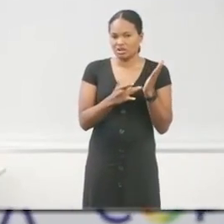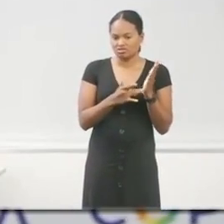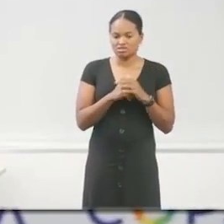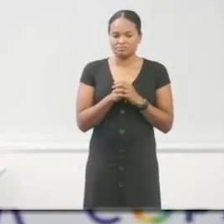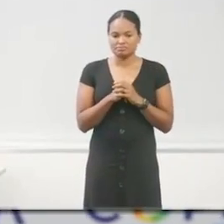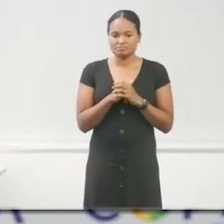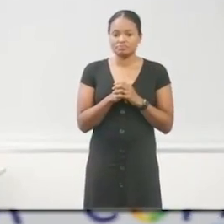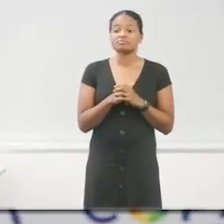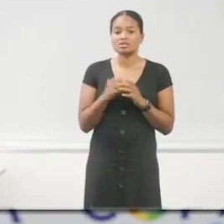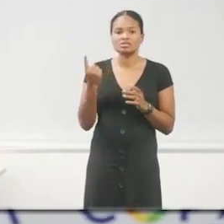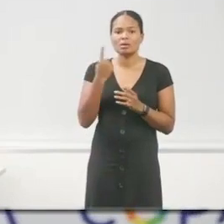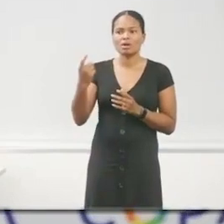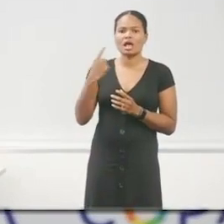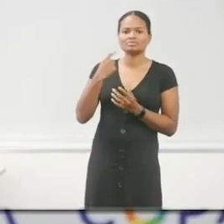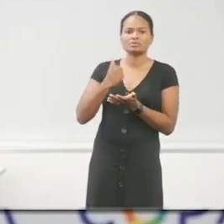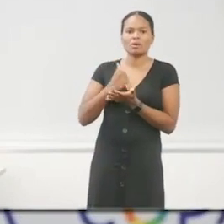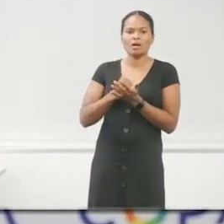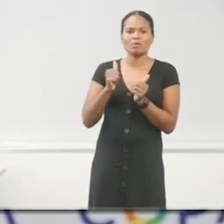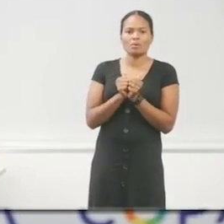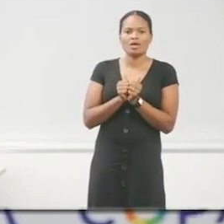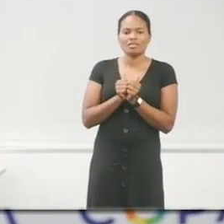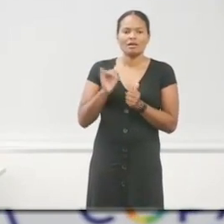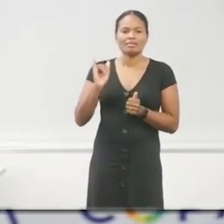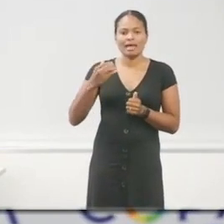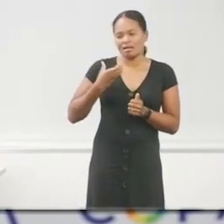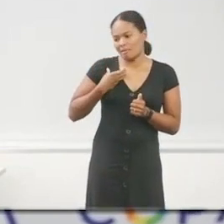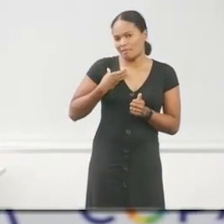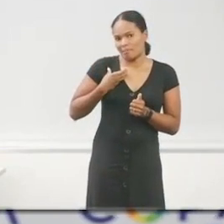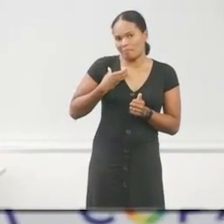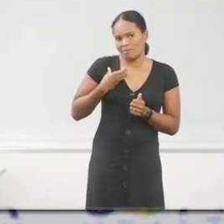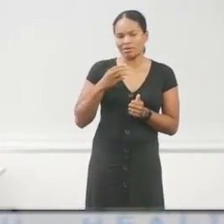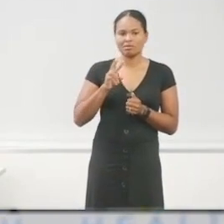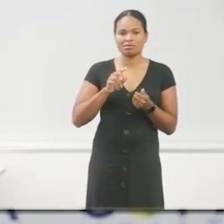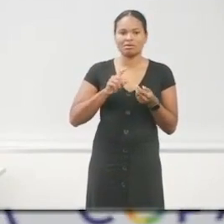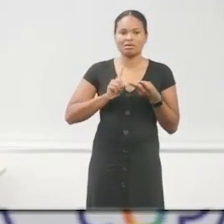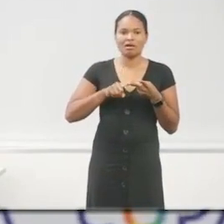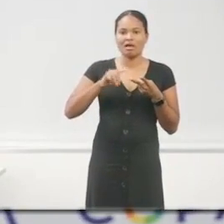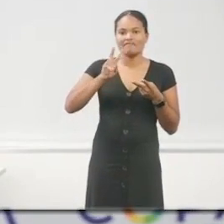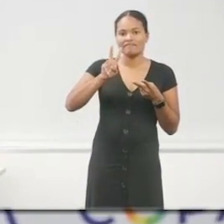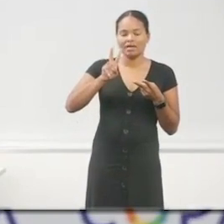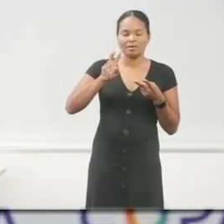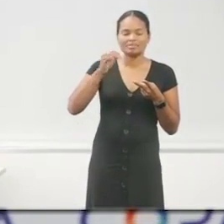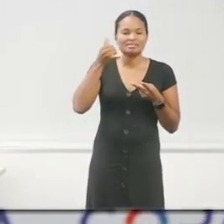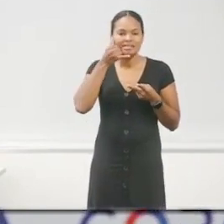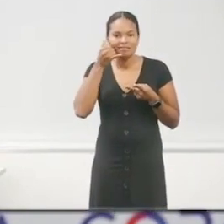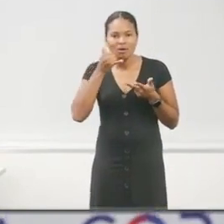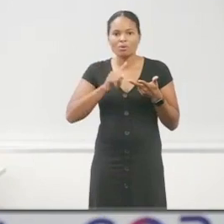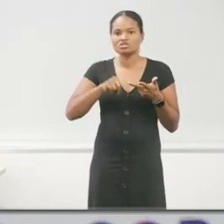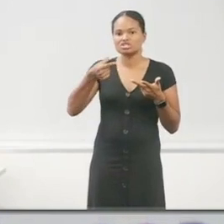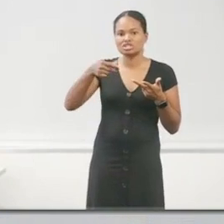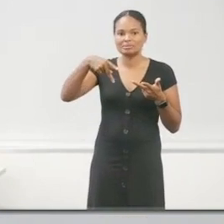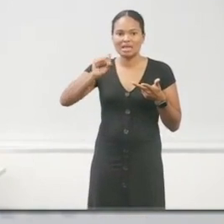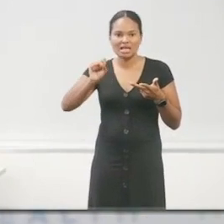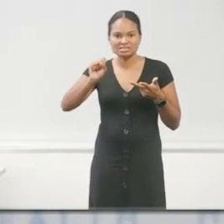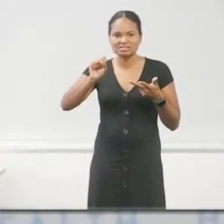try to help out with things like walkie-talkies for our vans, cell phones, GPS, stuff that really at the time